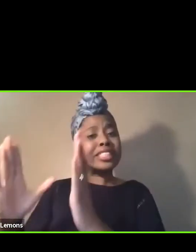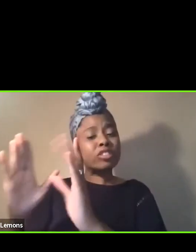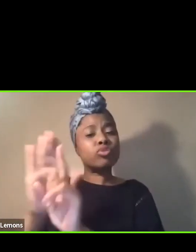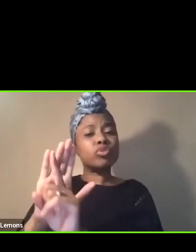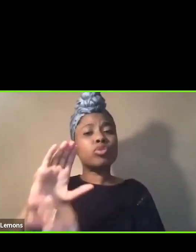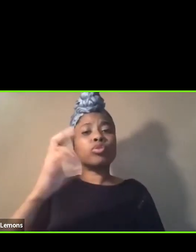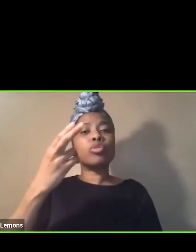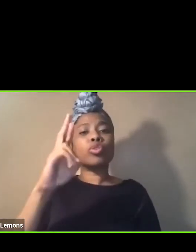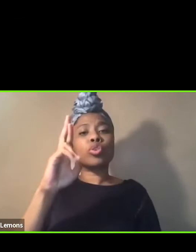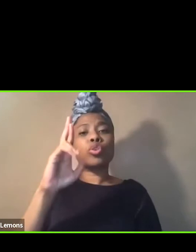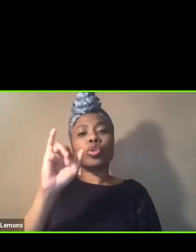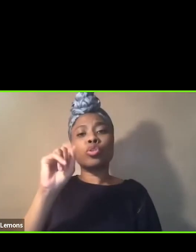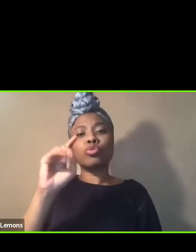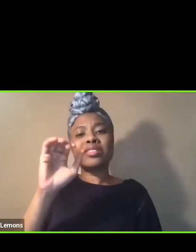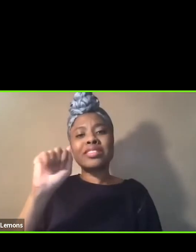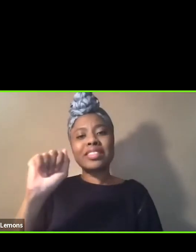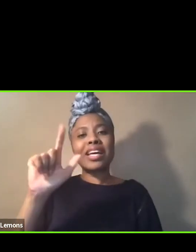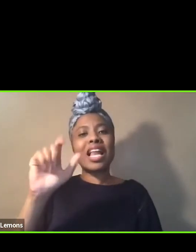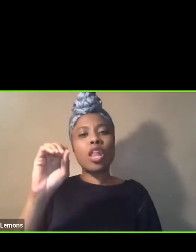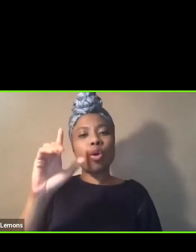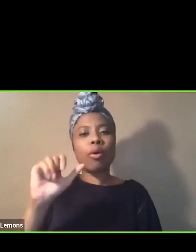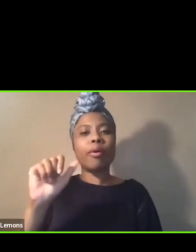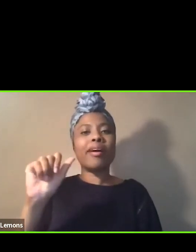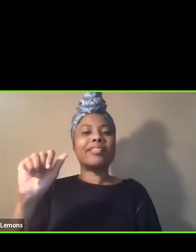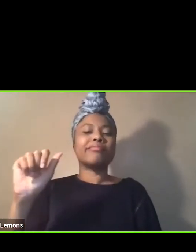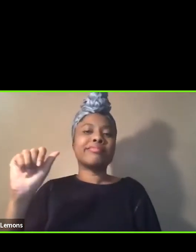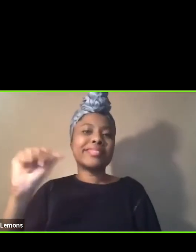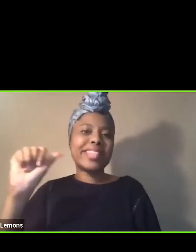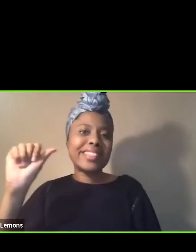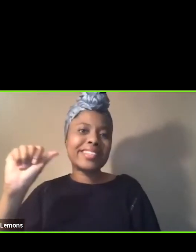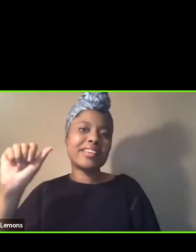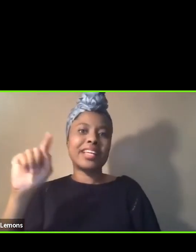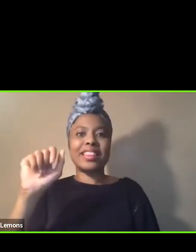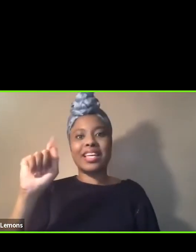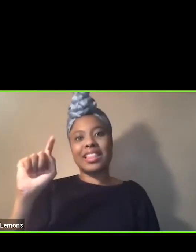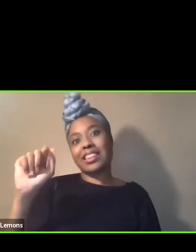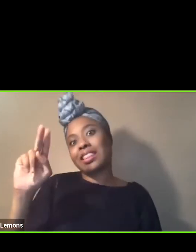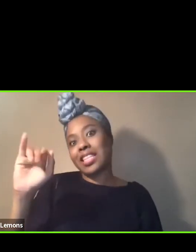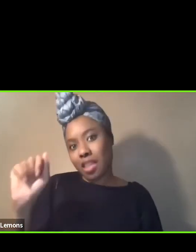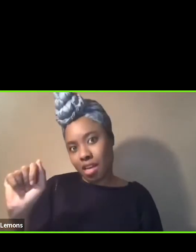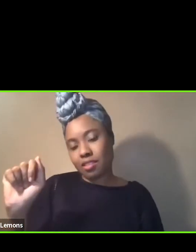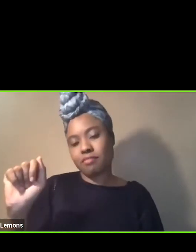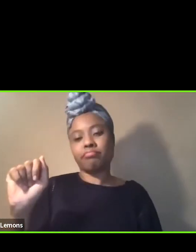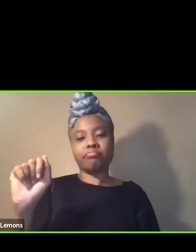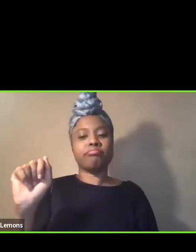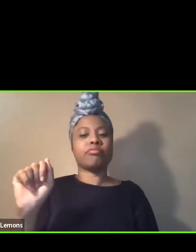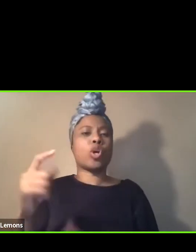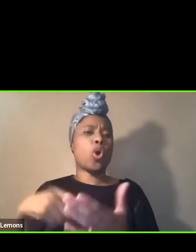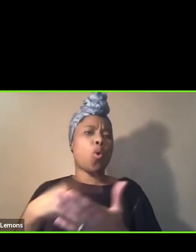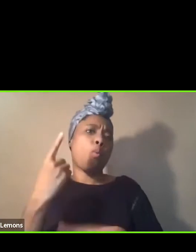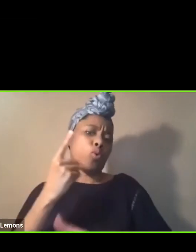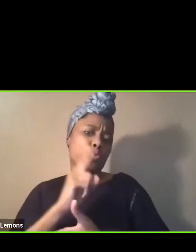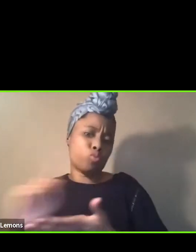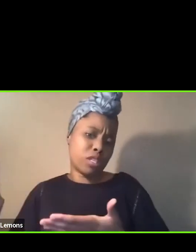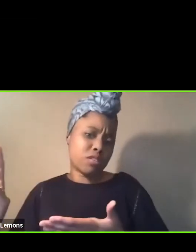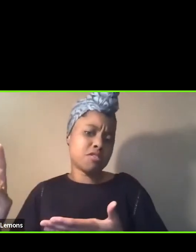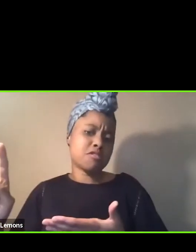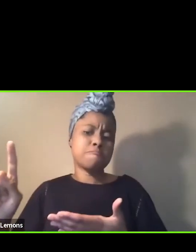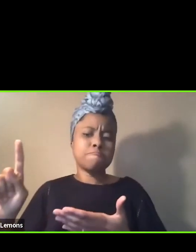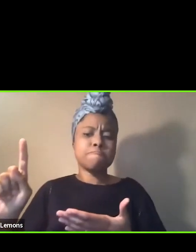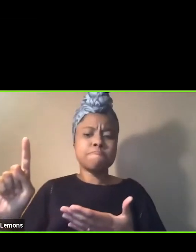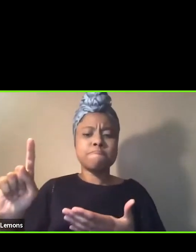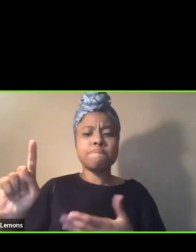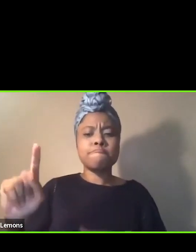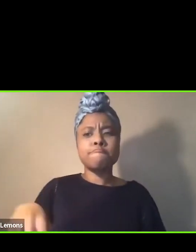Christina Alejo, affectionately known as Tita Tina. Once a week, I have her take classes,